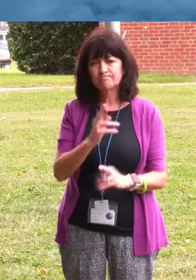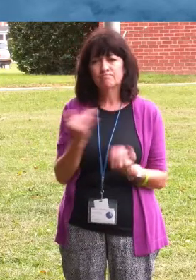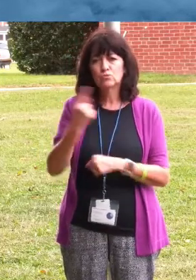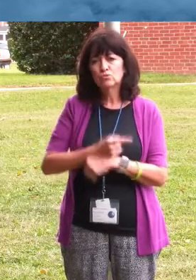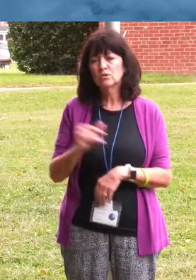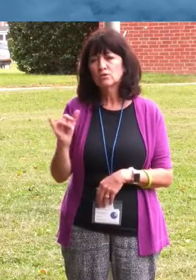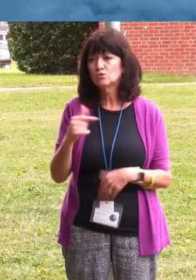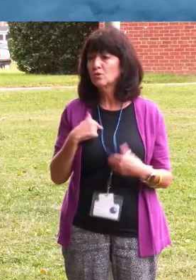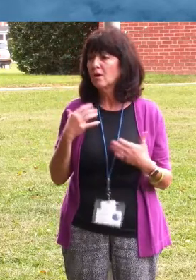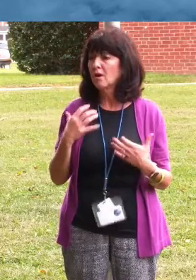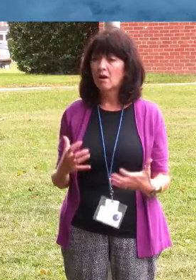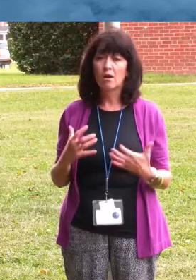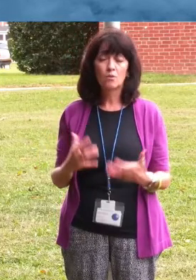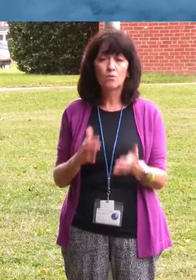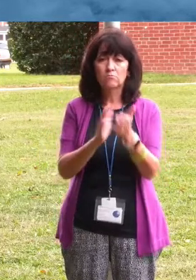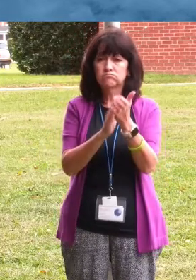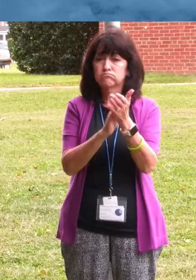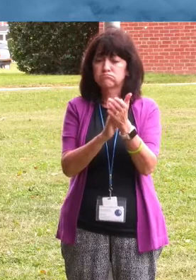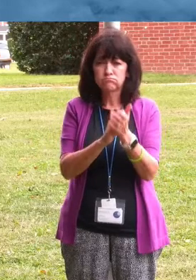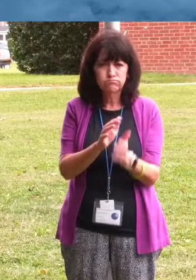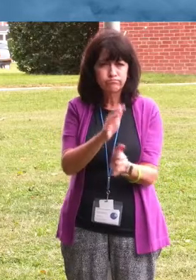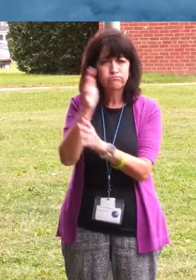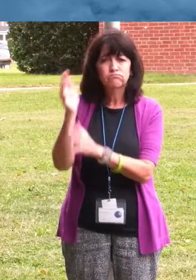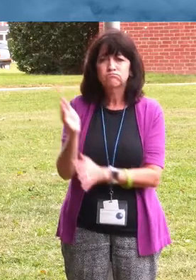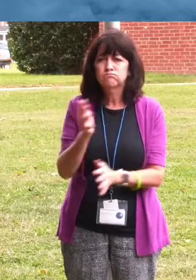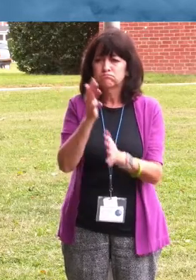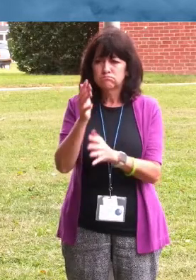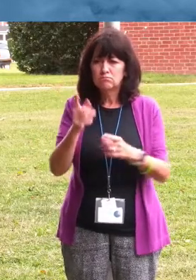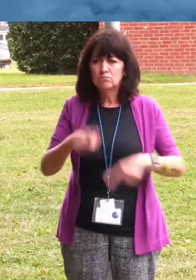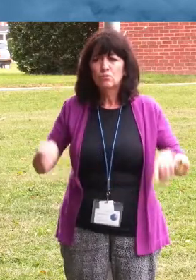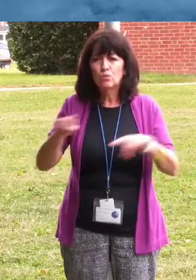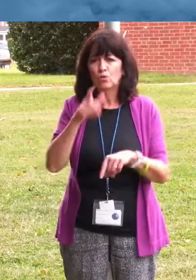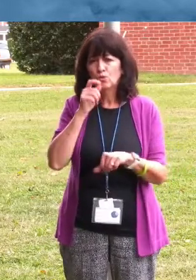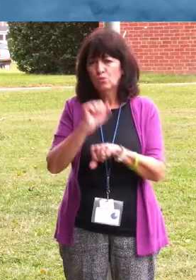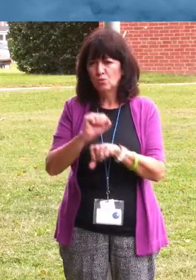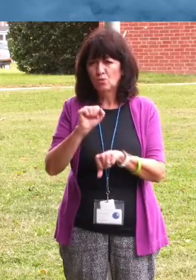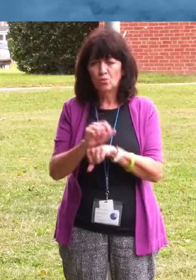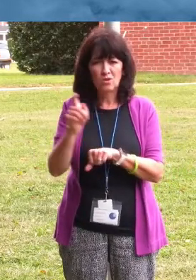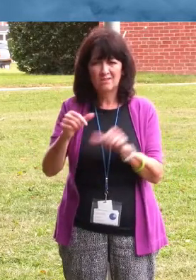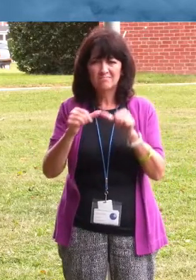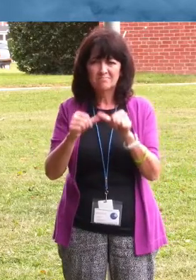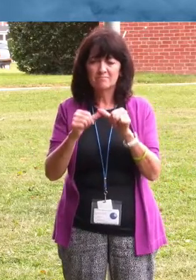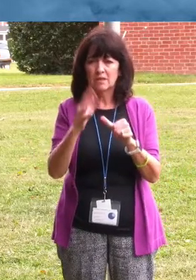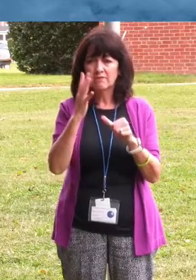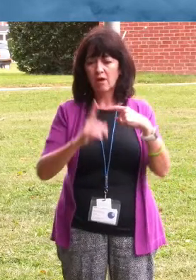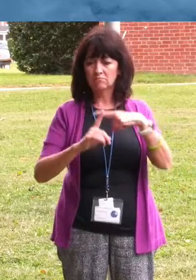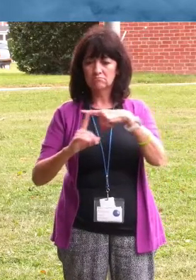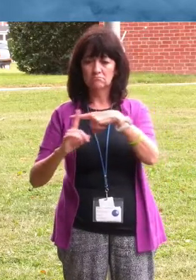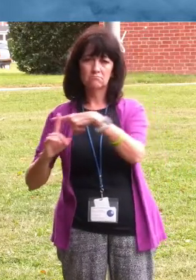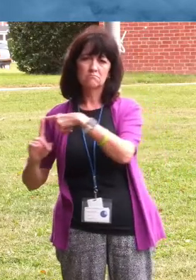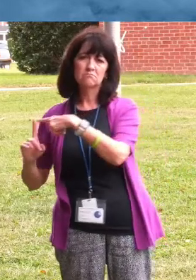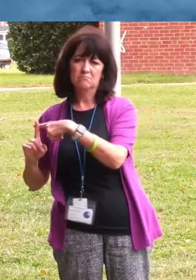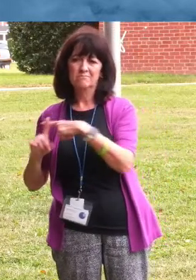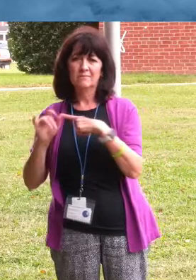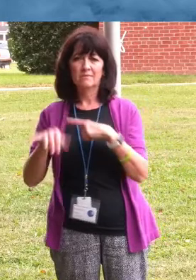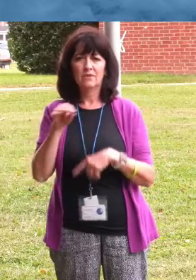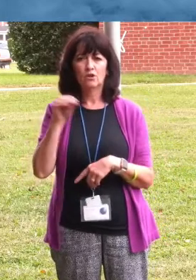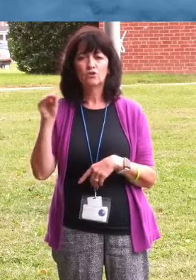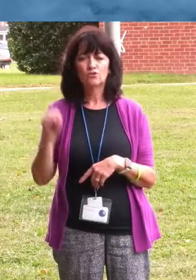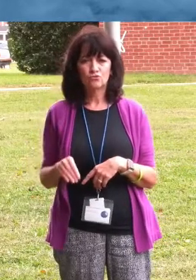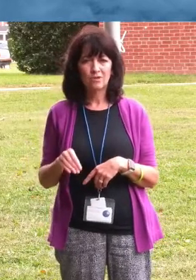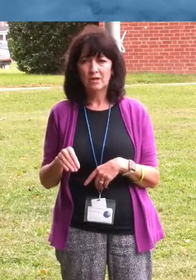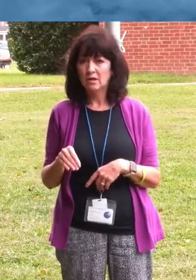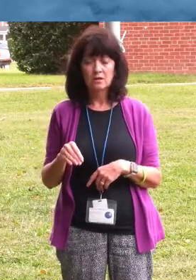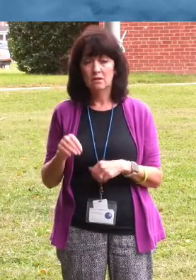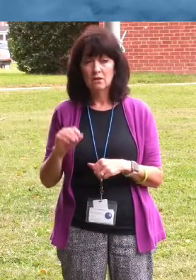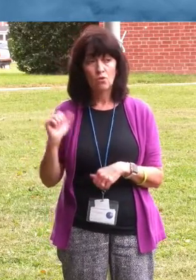and the staff at Hospital for the Chronically Ill. As the Governor said, you maintained a 5-star rating, which is no small feat, and it's not something that every long-term